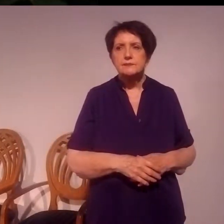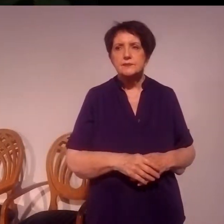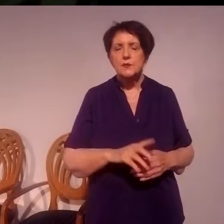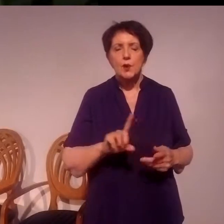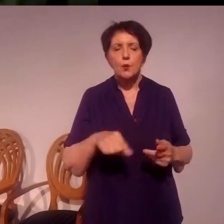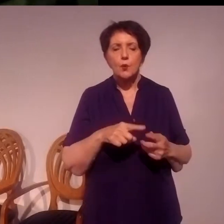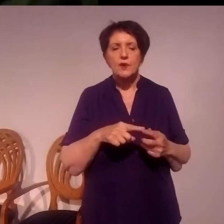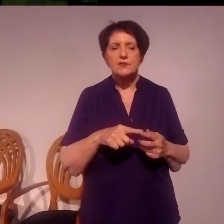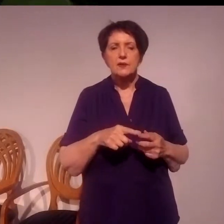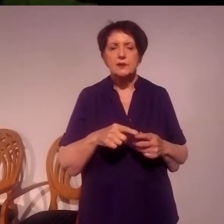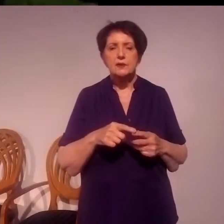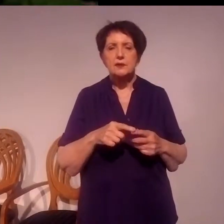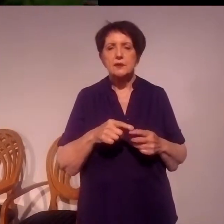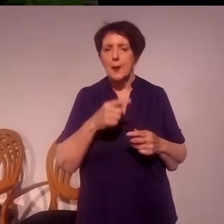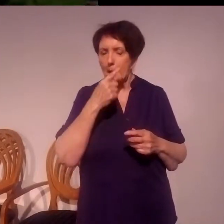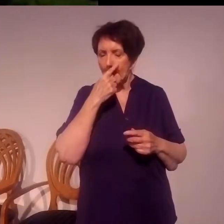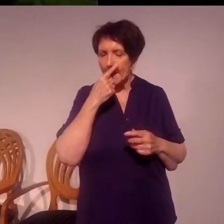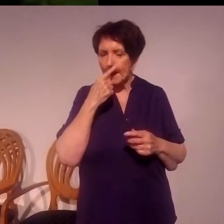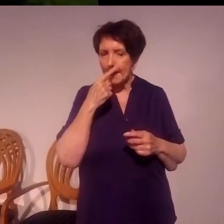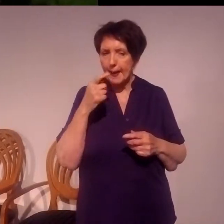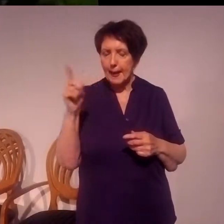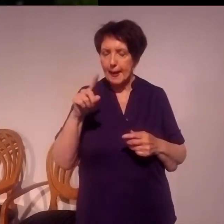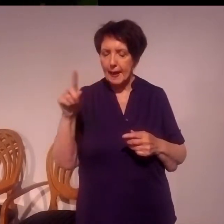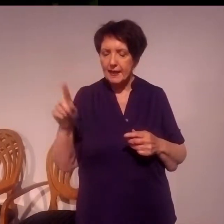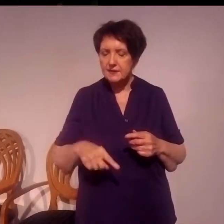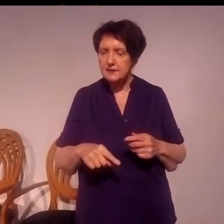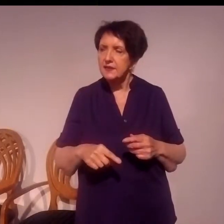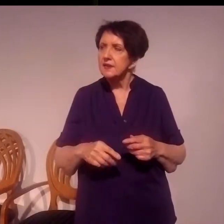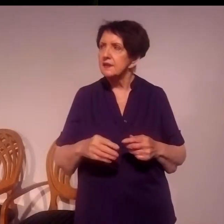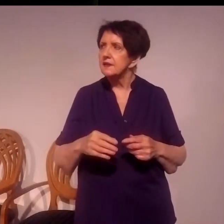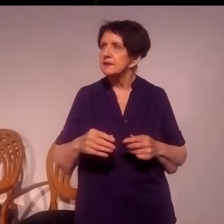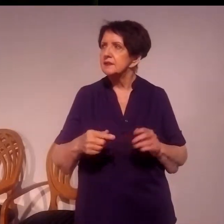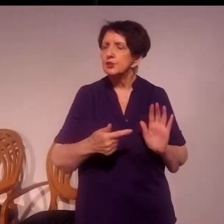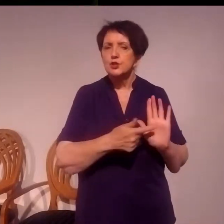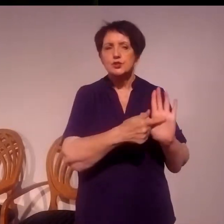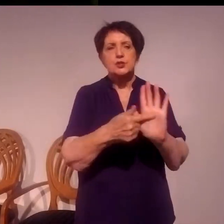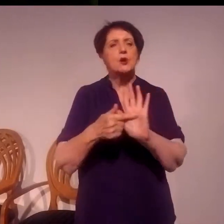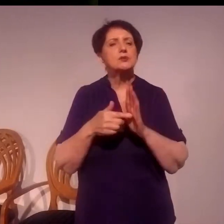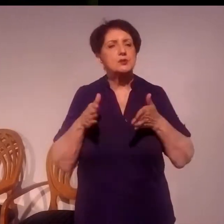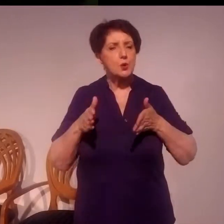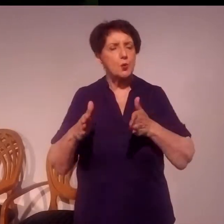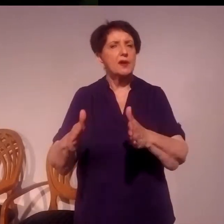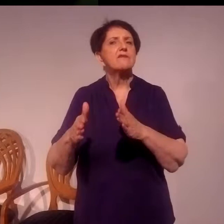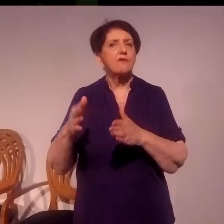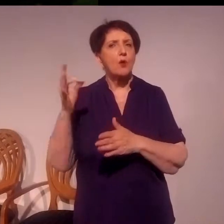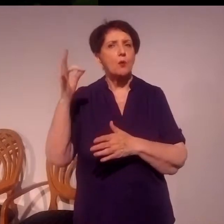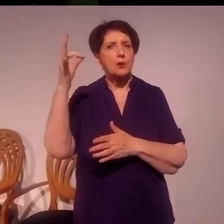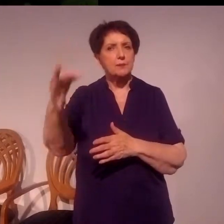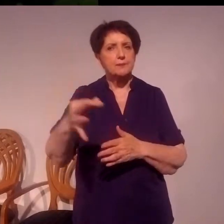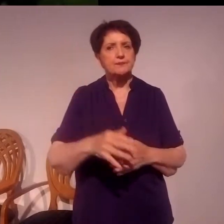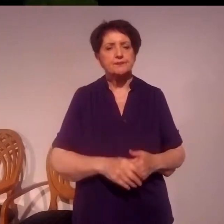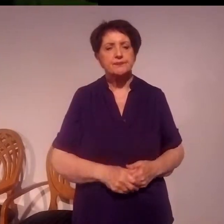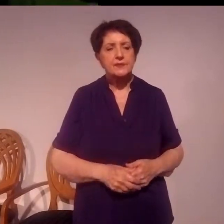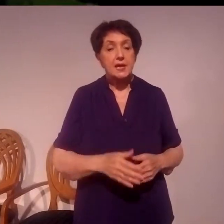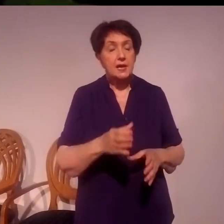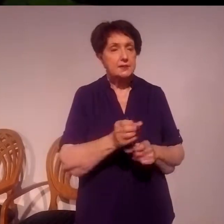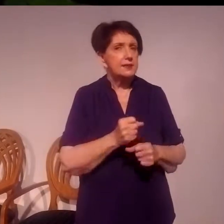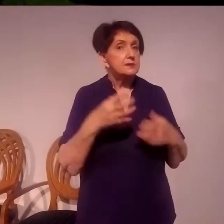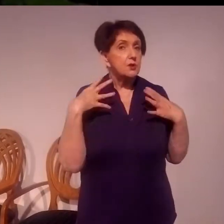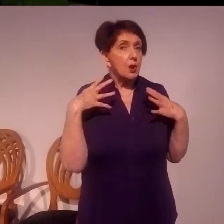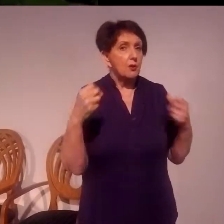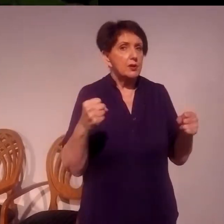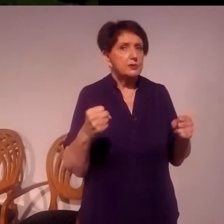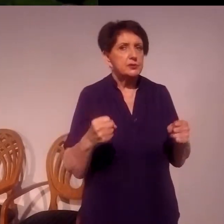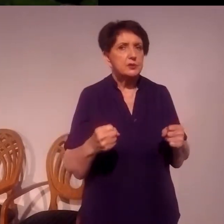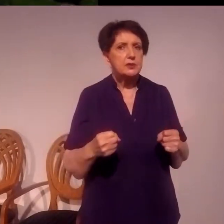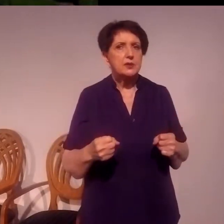supercharged lightning of integrated passion illuminates the way forward. So it takes courage,